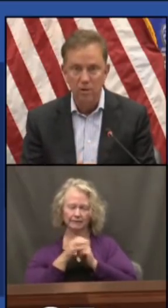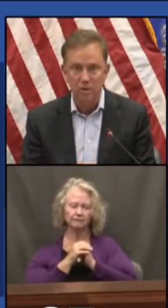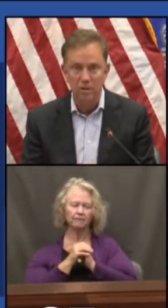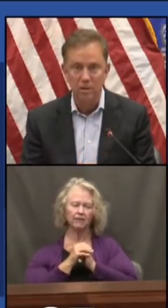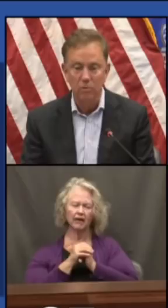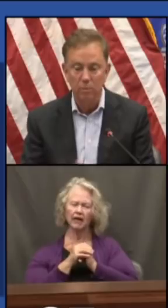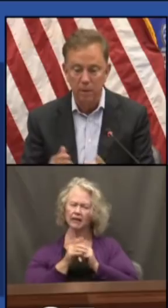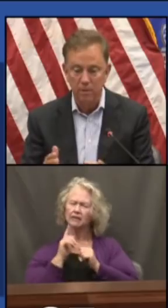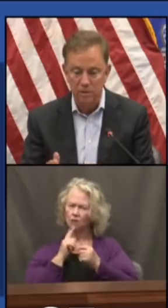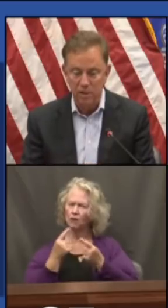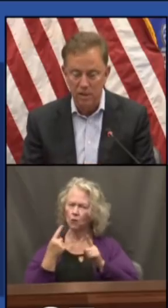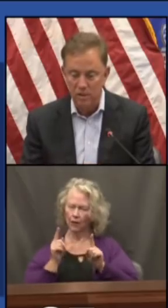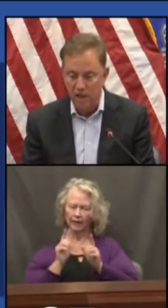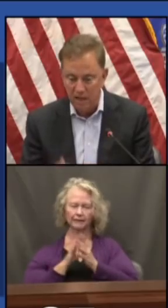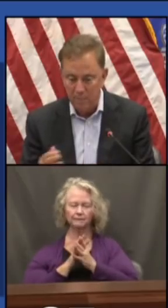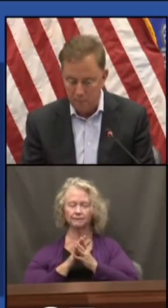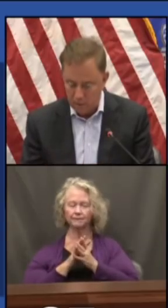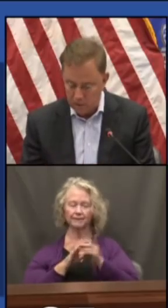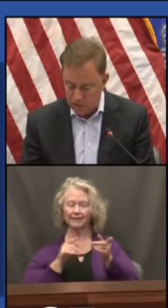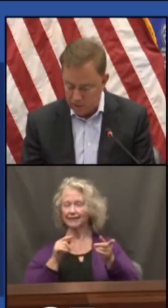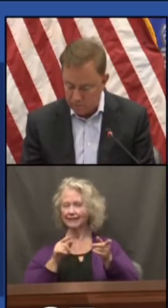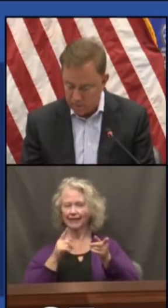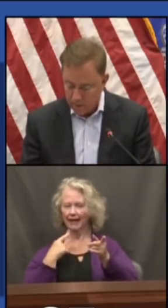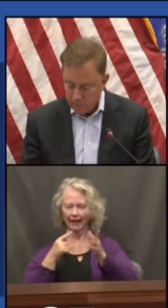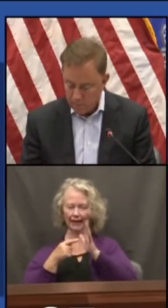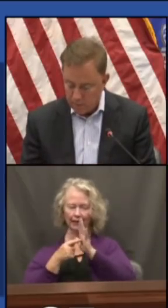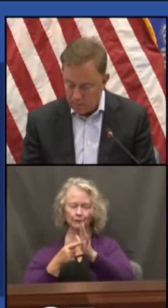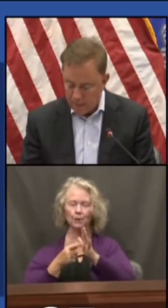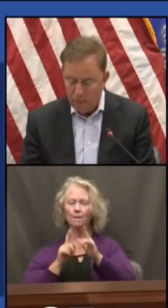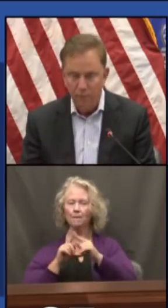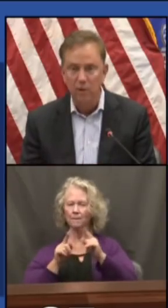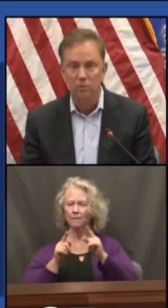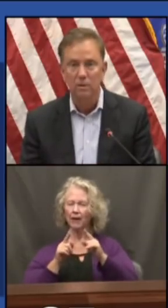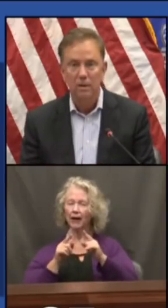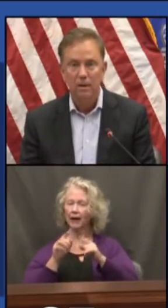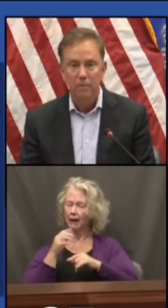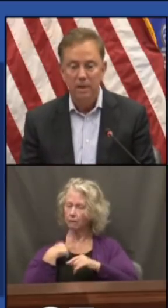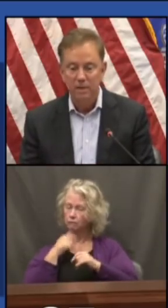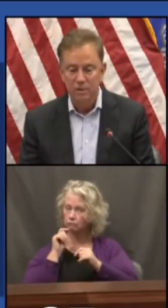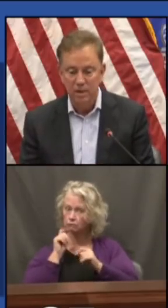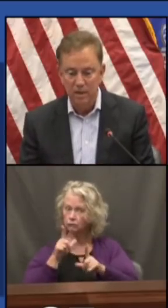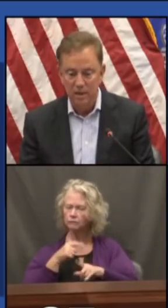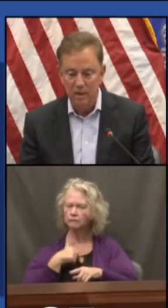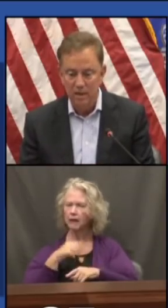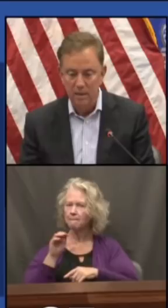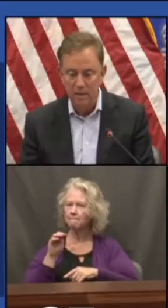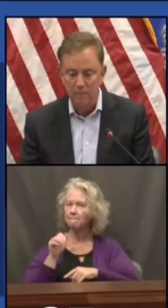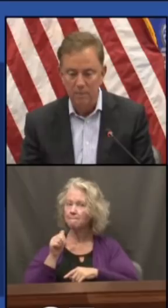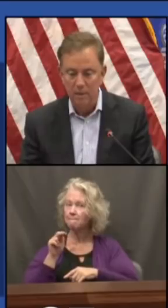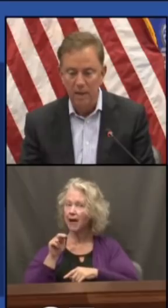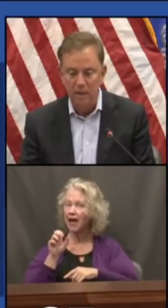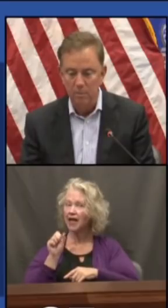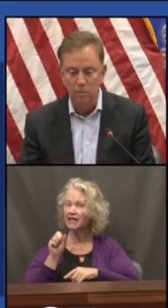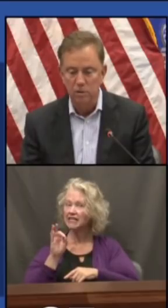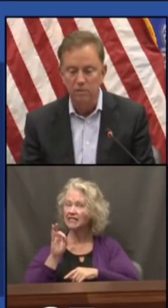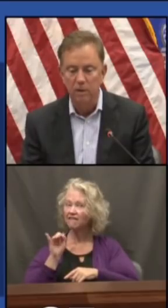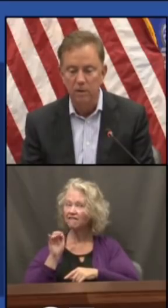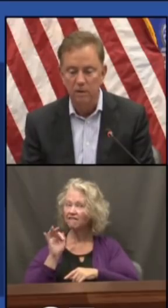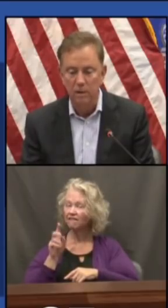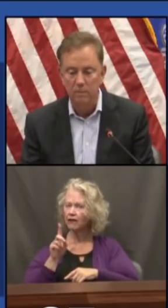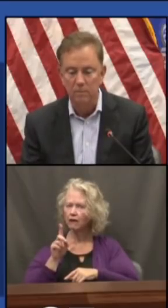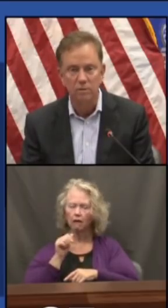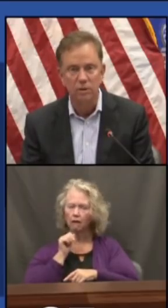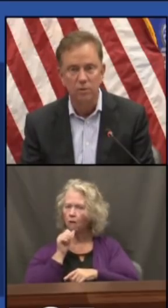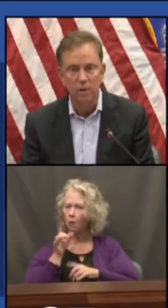also interested, you won't be able to see this, and I can barely see it, but Mansfield is in not the most